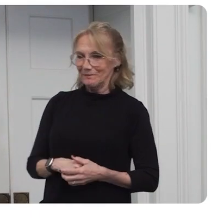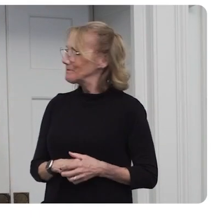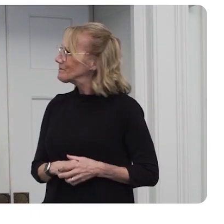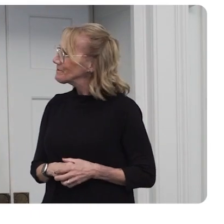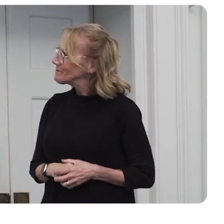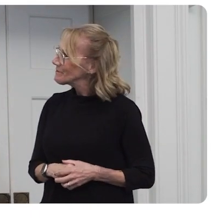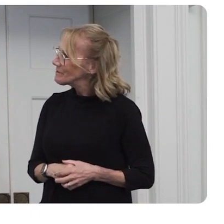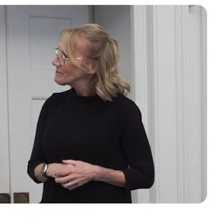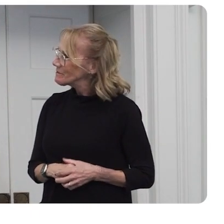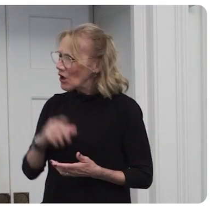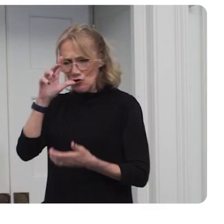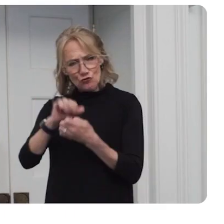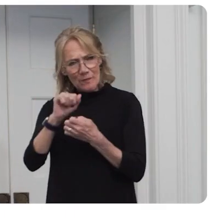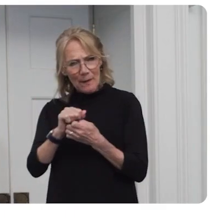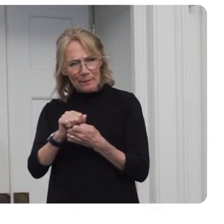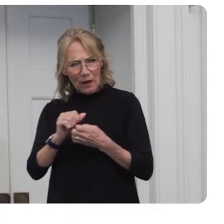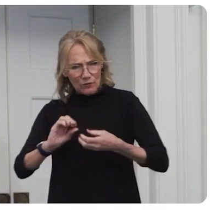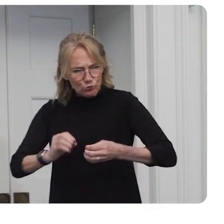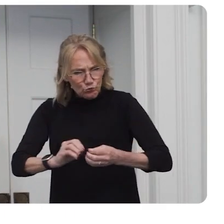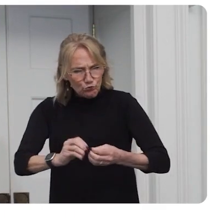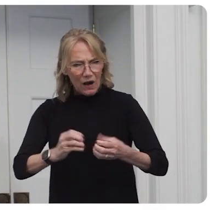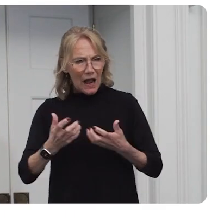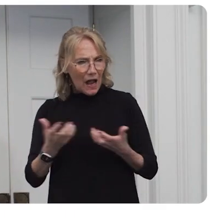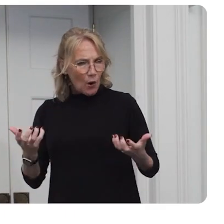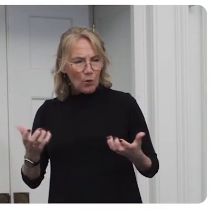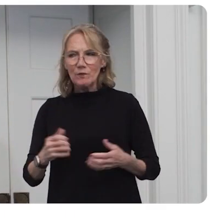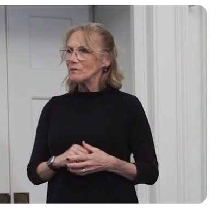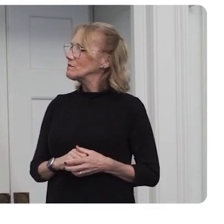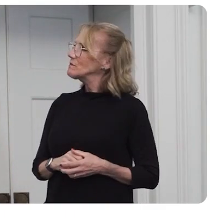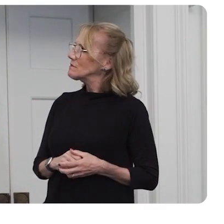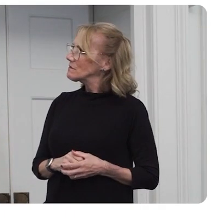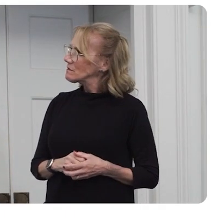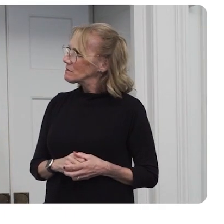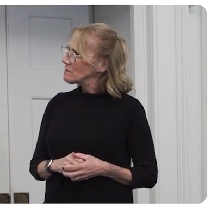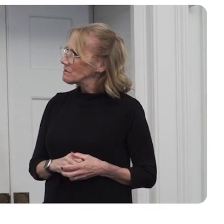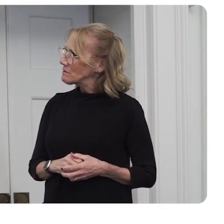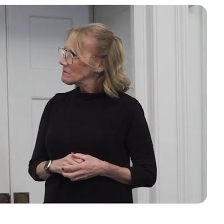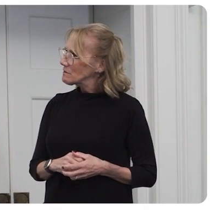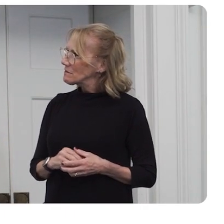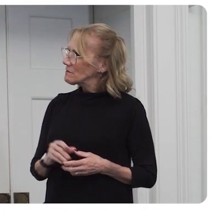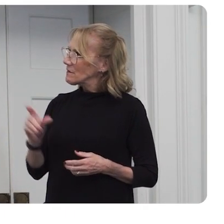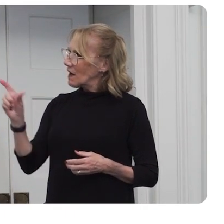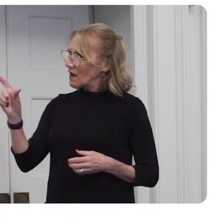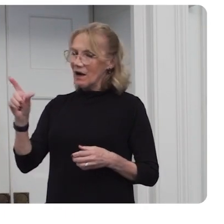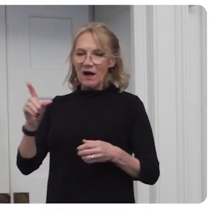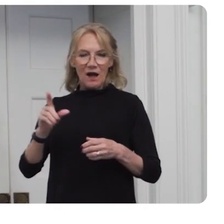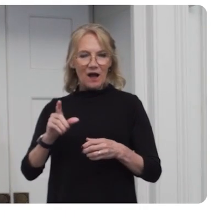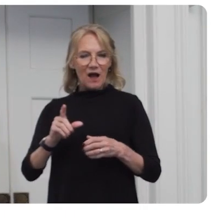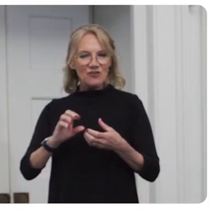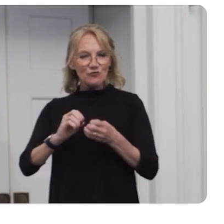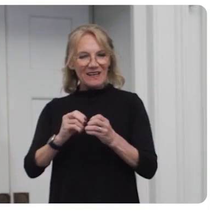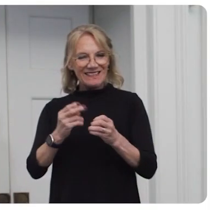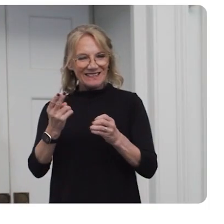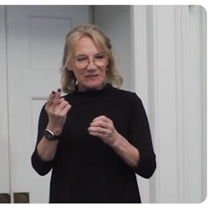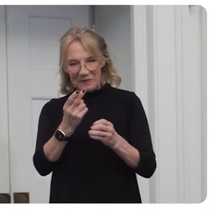Wow. Do you remember how you did them? I did. What? So you printed the pictures, didn't I you?